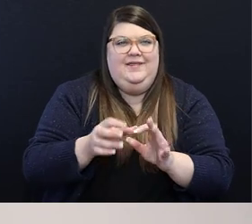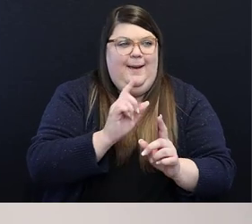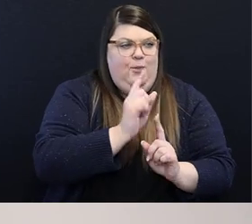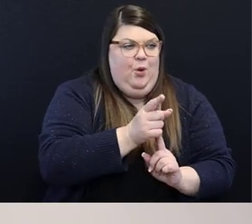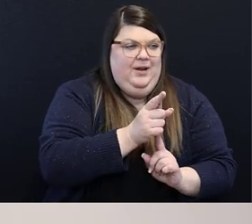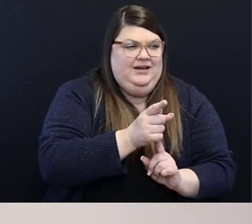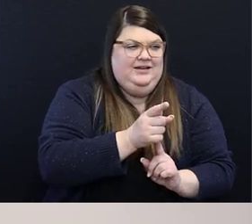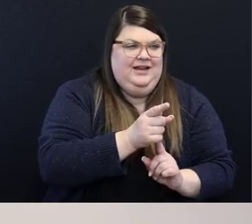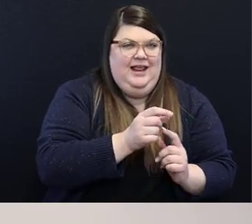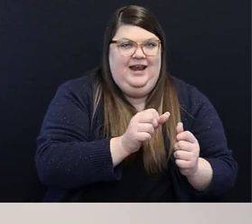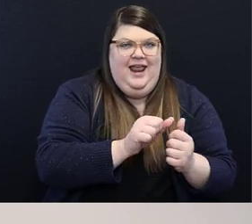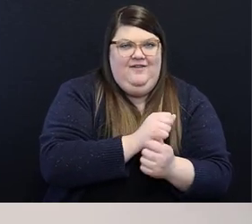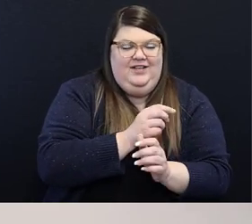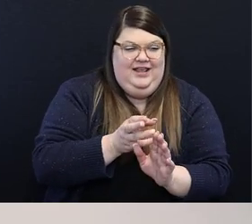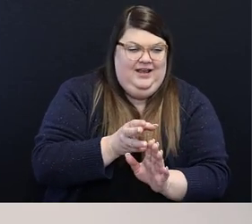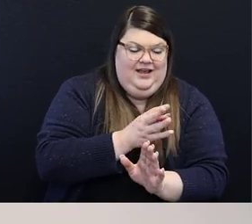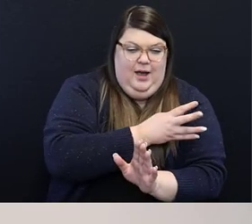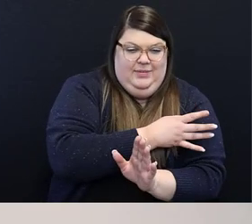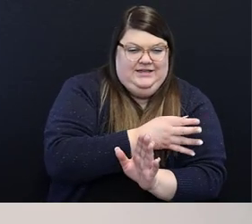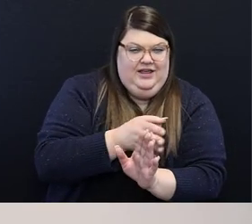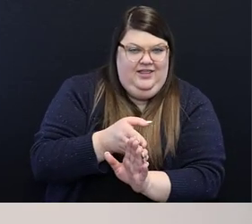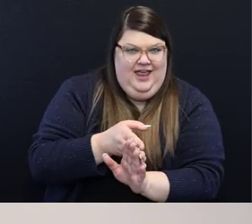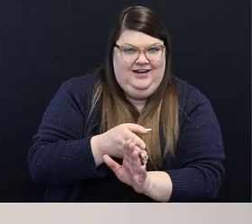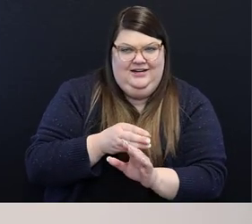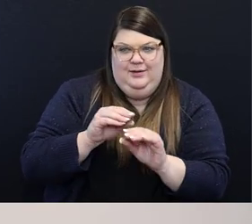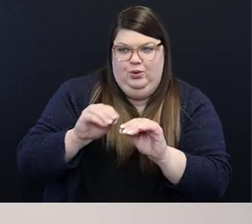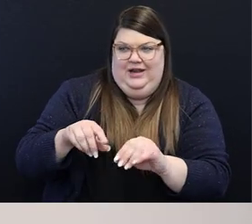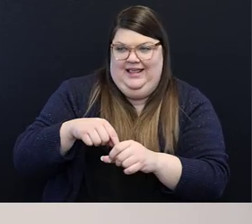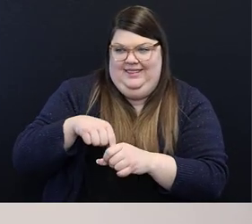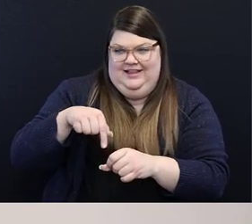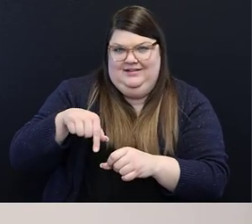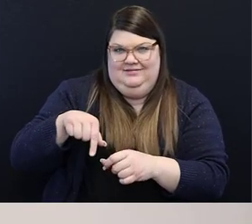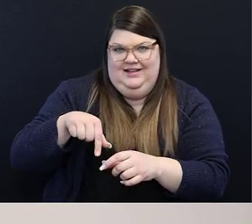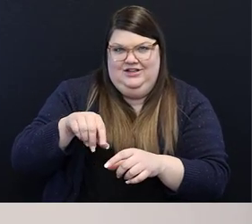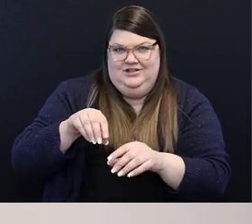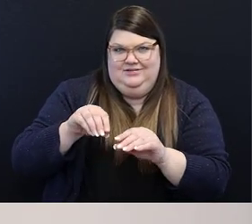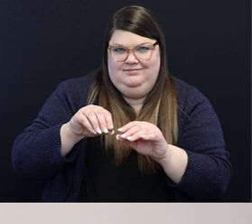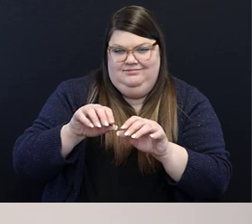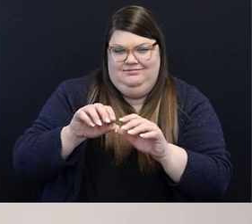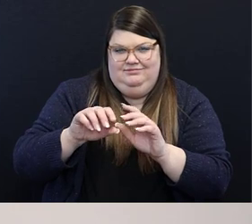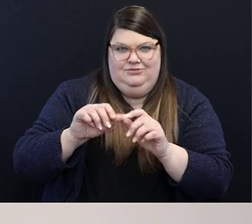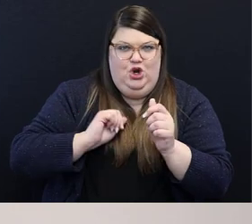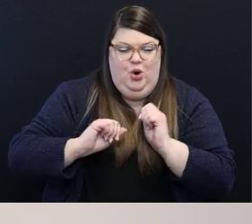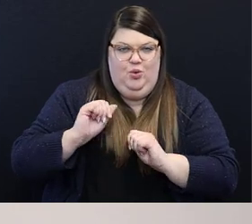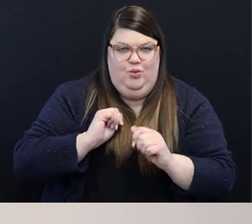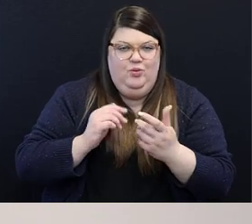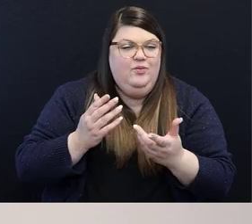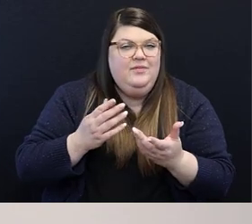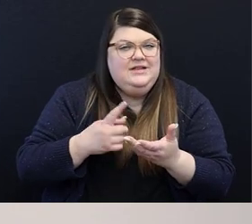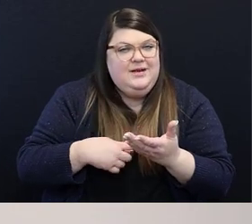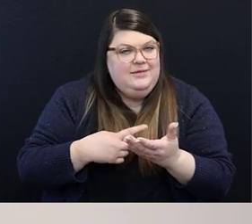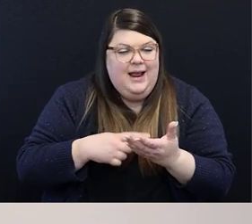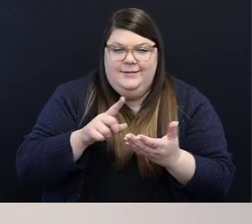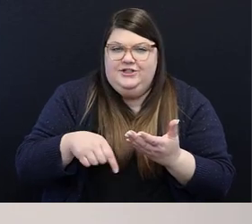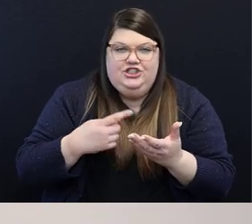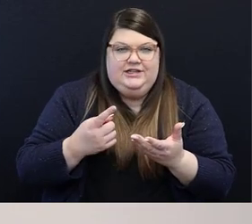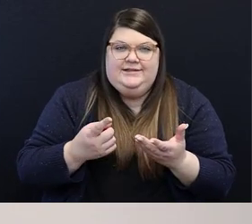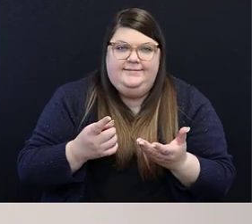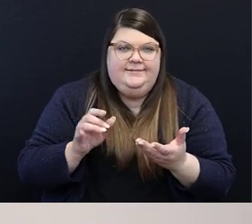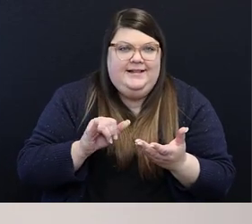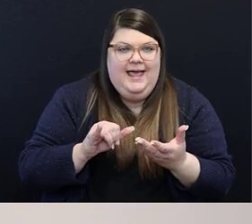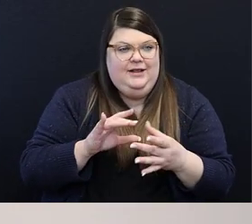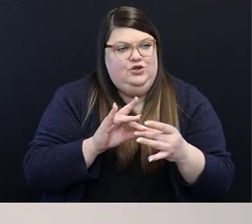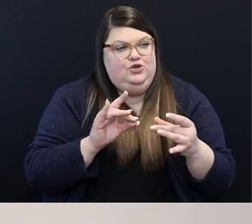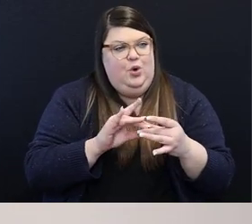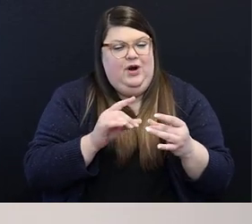and get everything up until then in this show. I mean, you know, sometimes it's just, again, it's